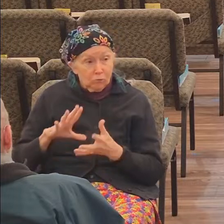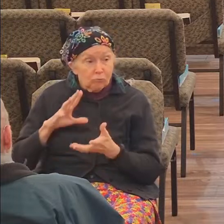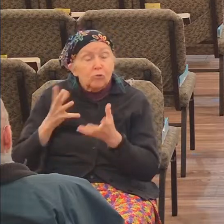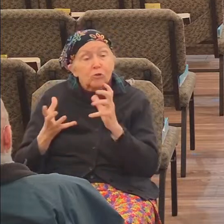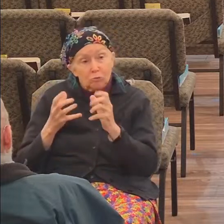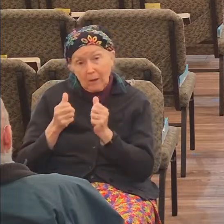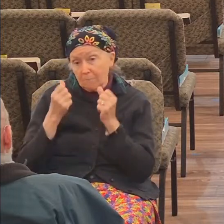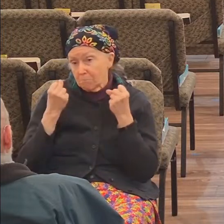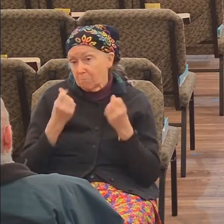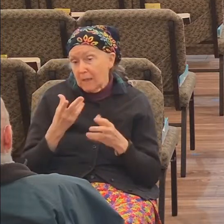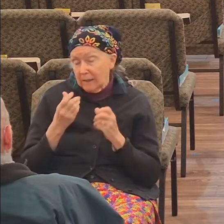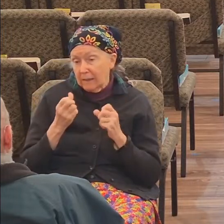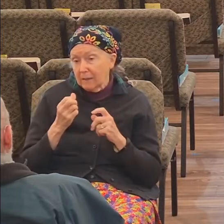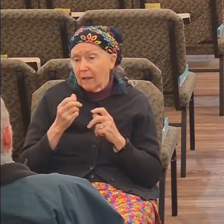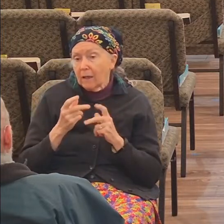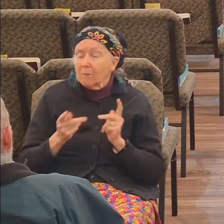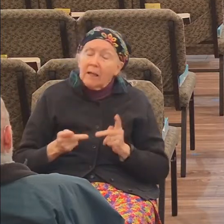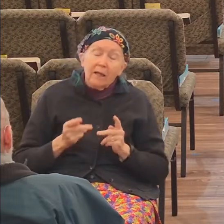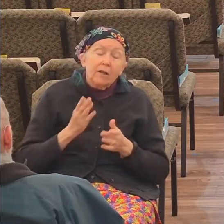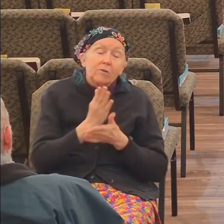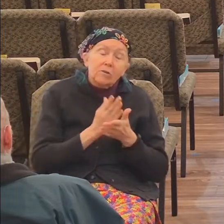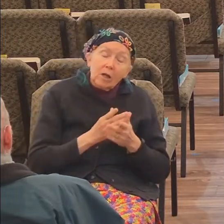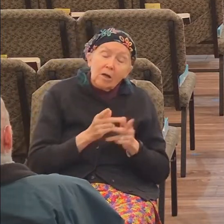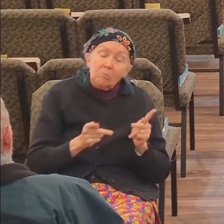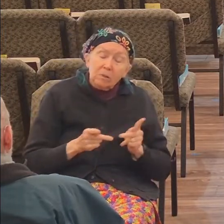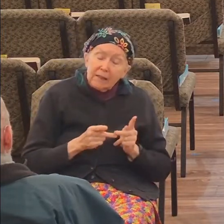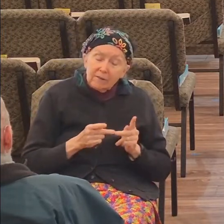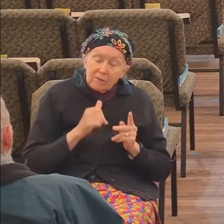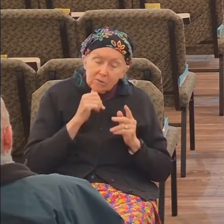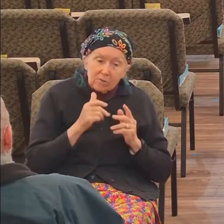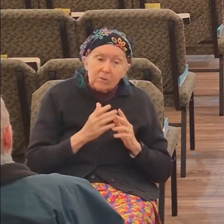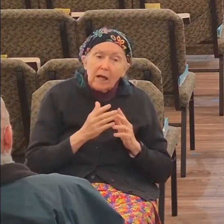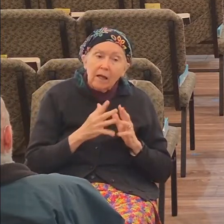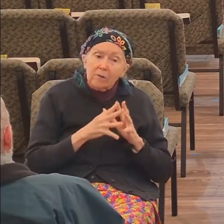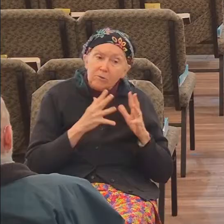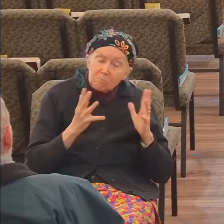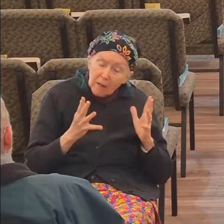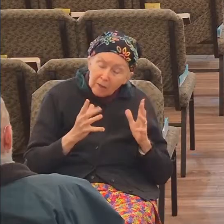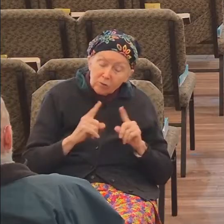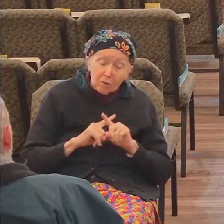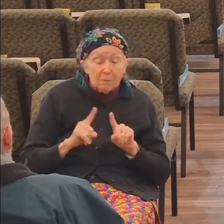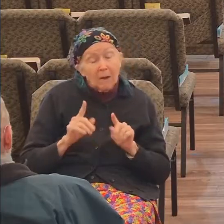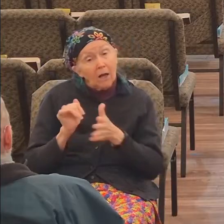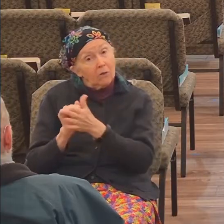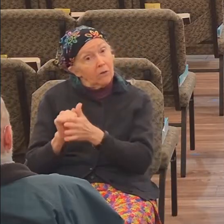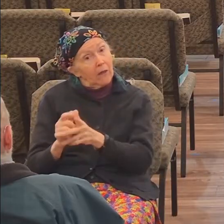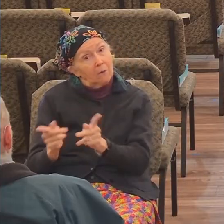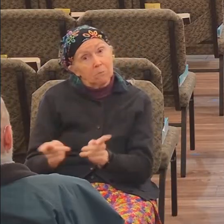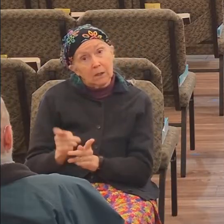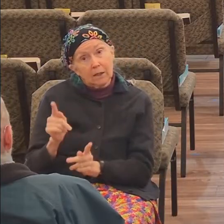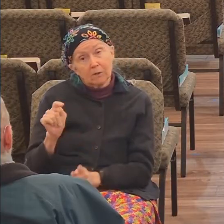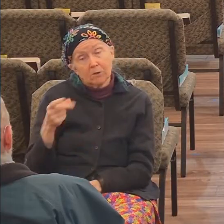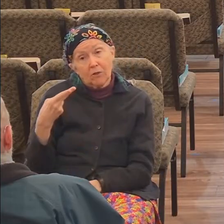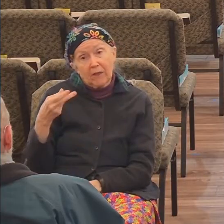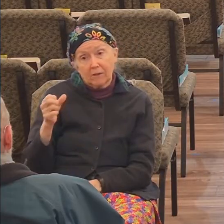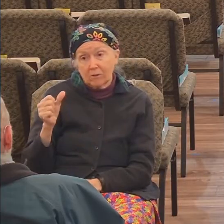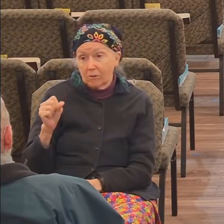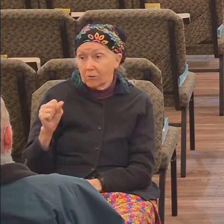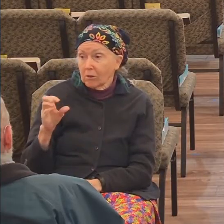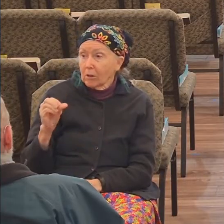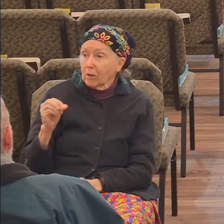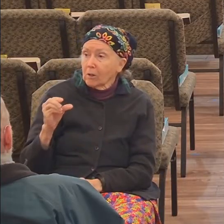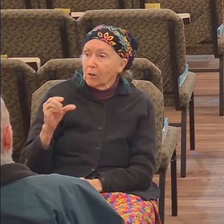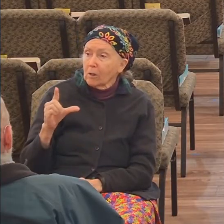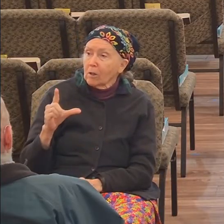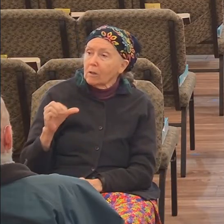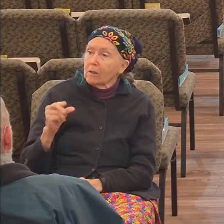Some places, not so much, okay? But this place in Thessalonica, it definitely was a disruption. And this disruption was caused